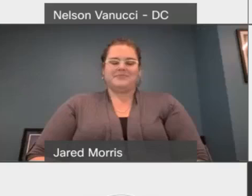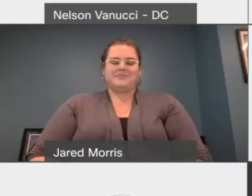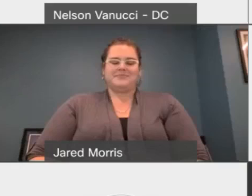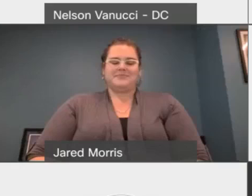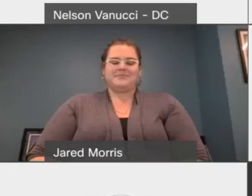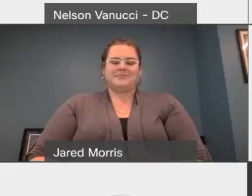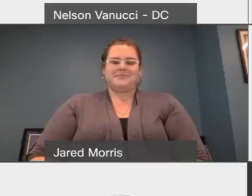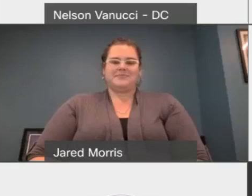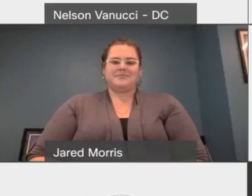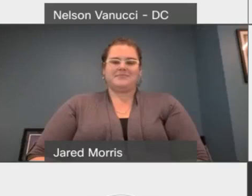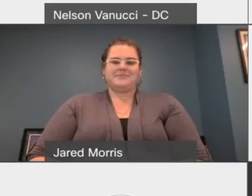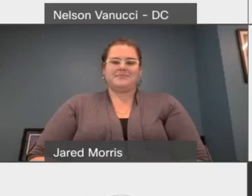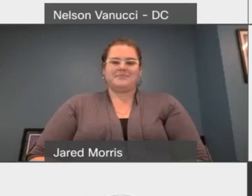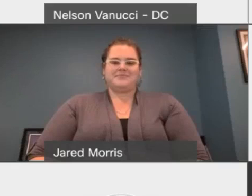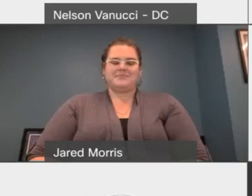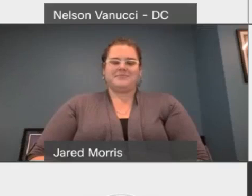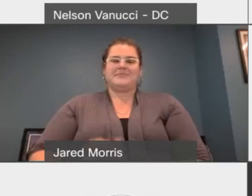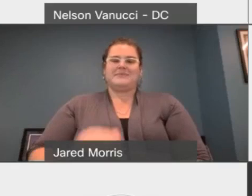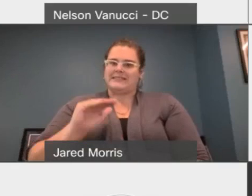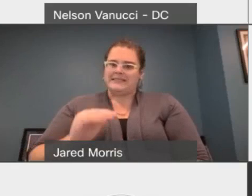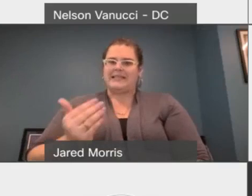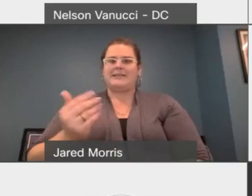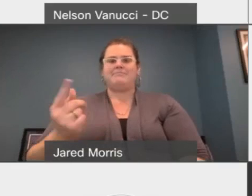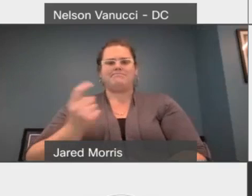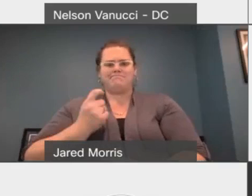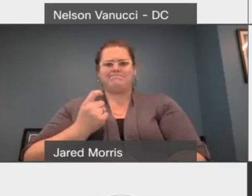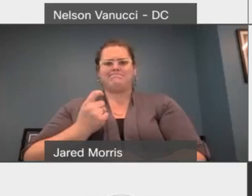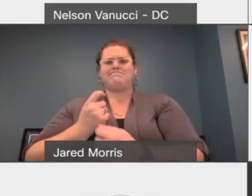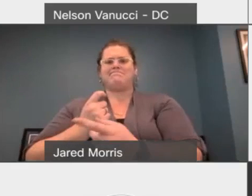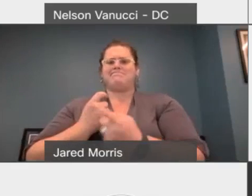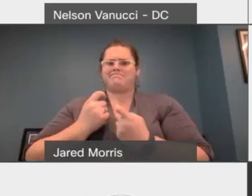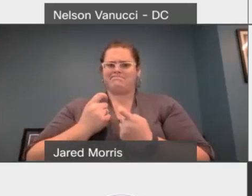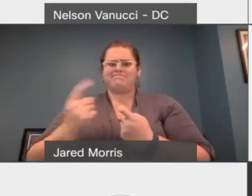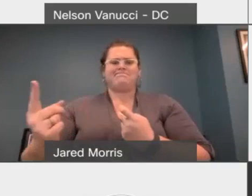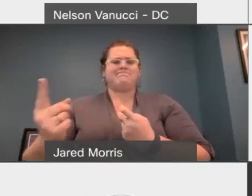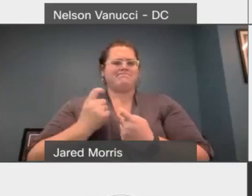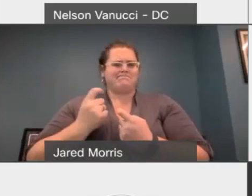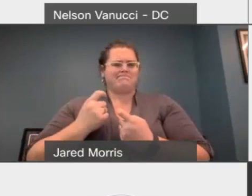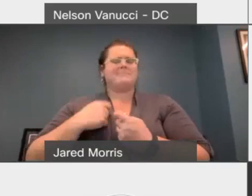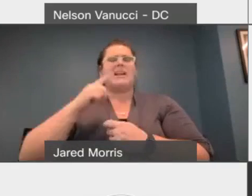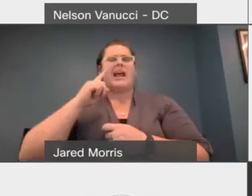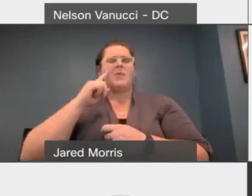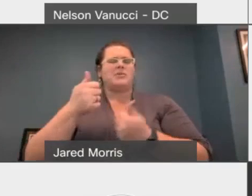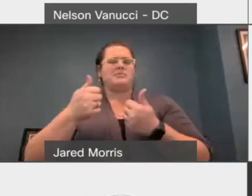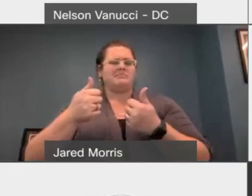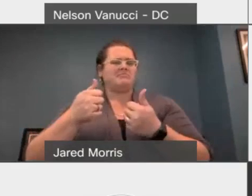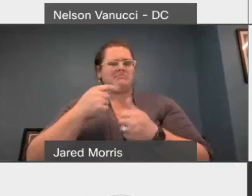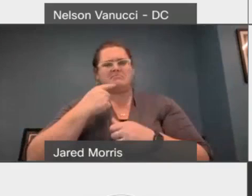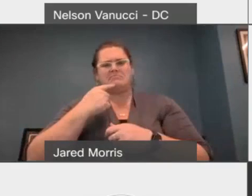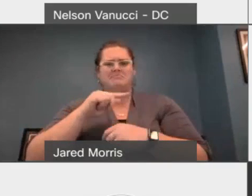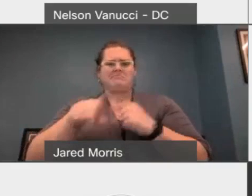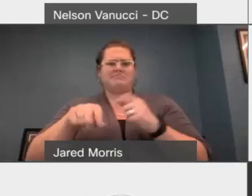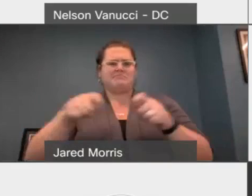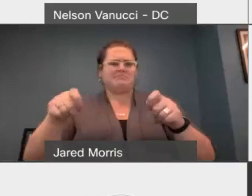at the rate that our questions are coming in, I'll give it maybe another 5 minutes. If people don't have